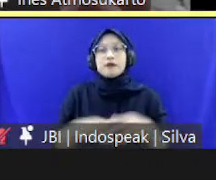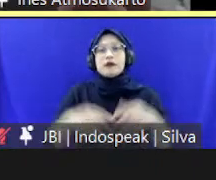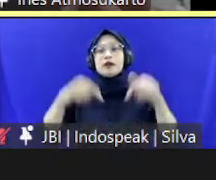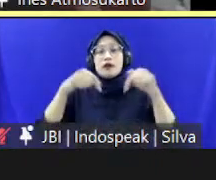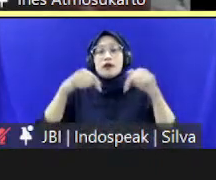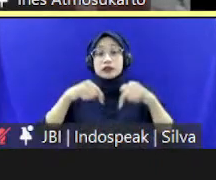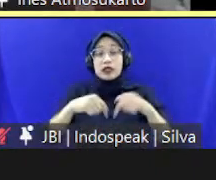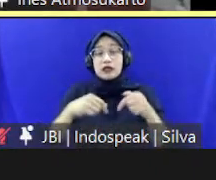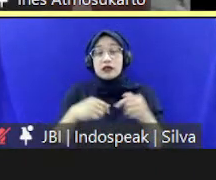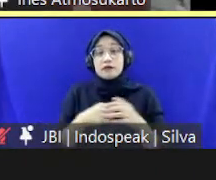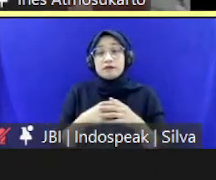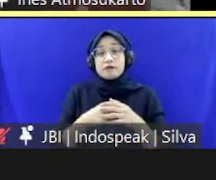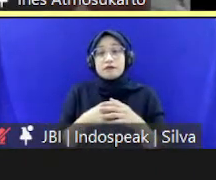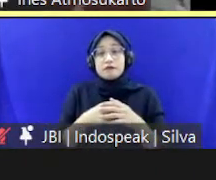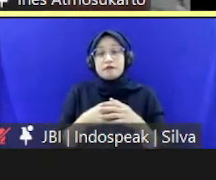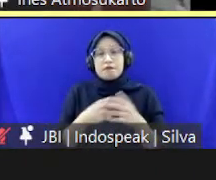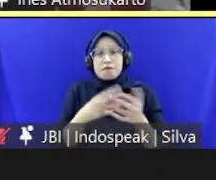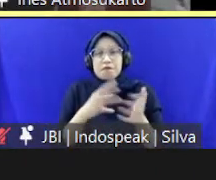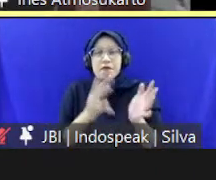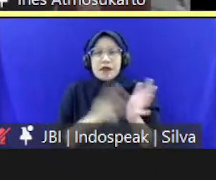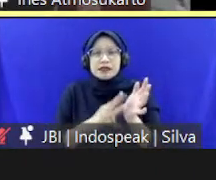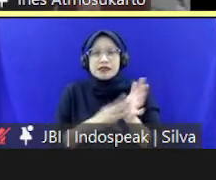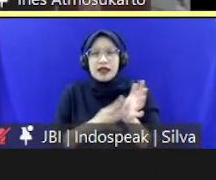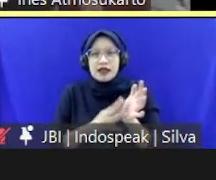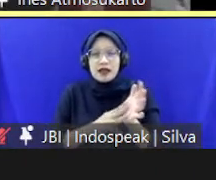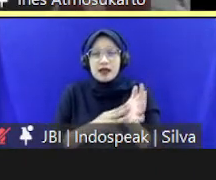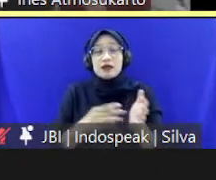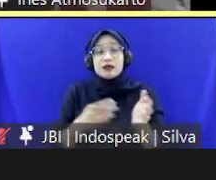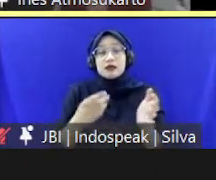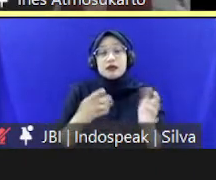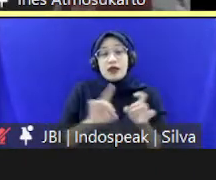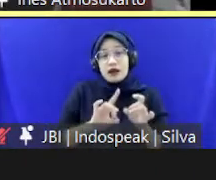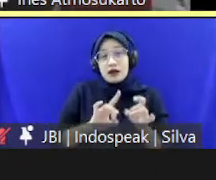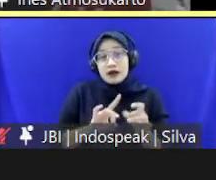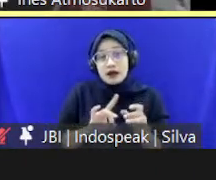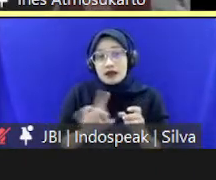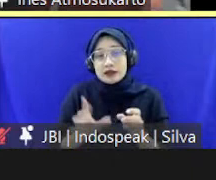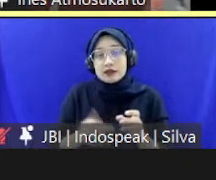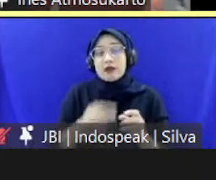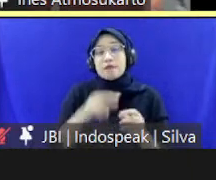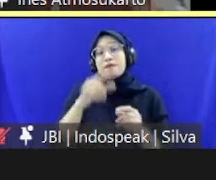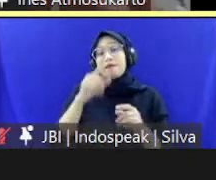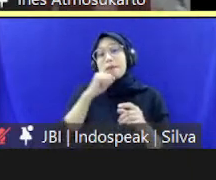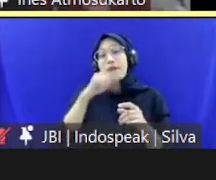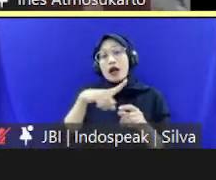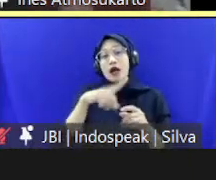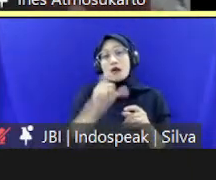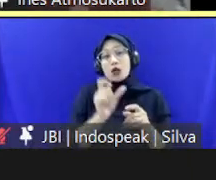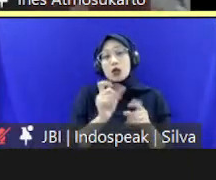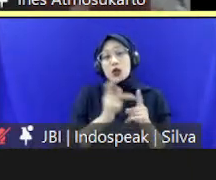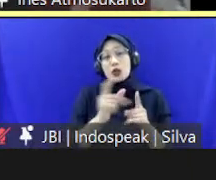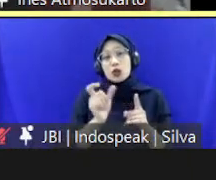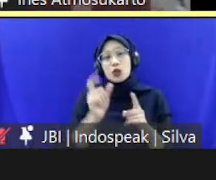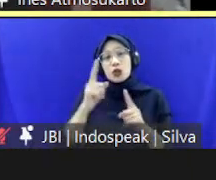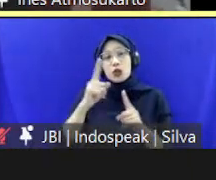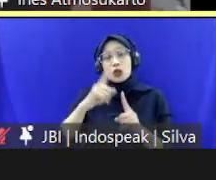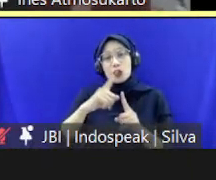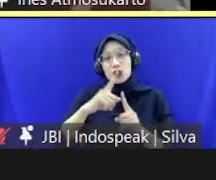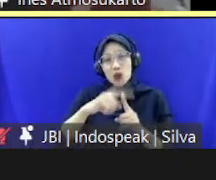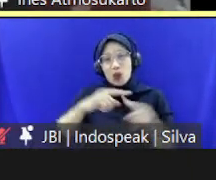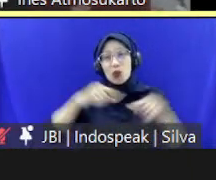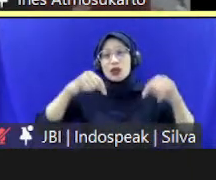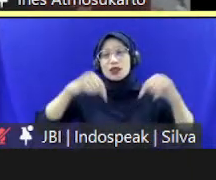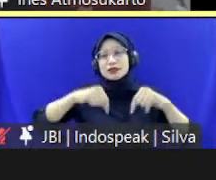it's concerning to read statements such as the one from Pak Luhut, which was, I think